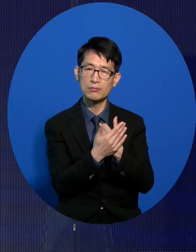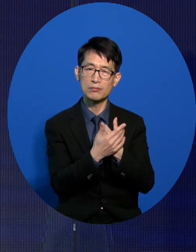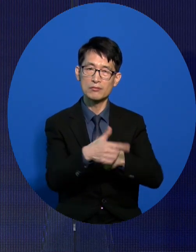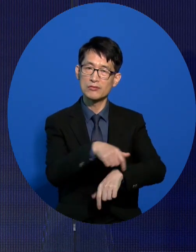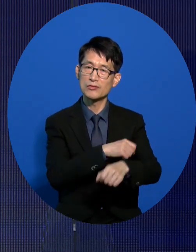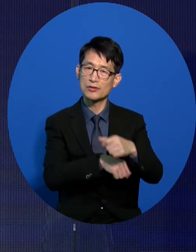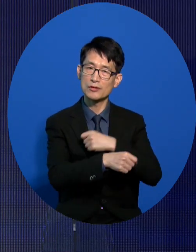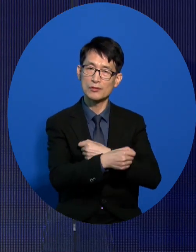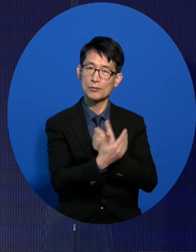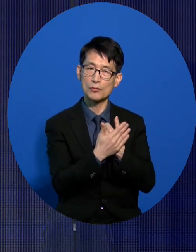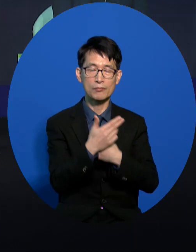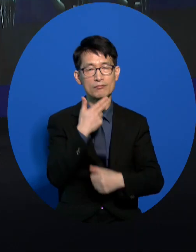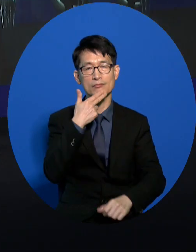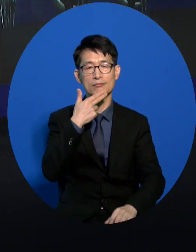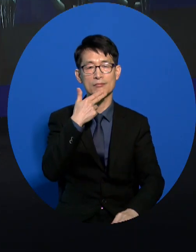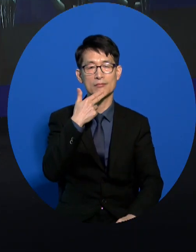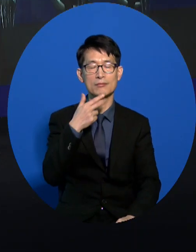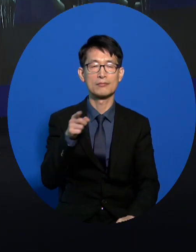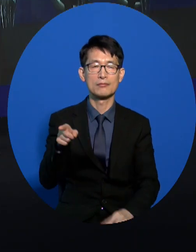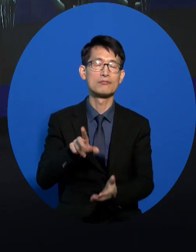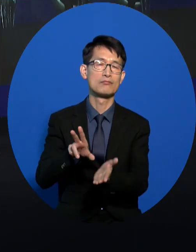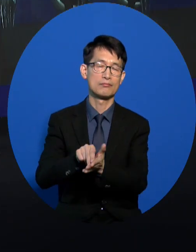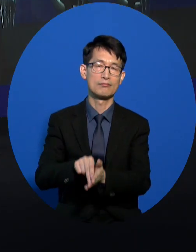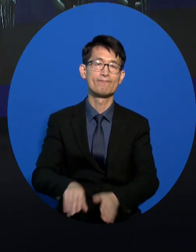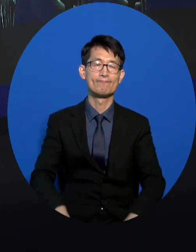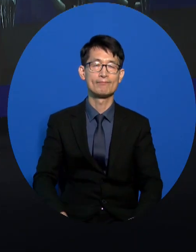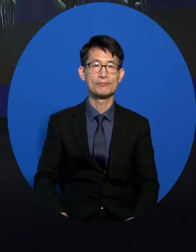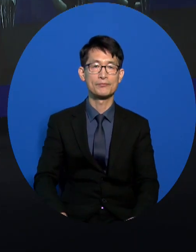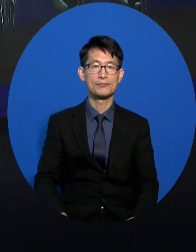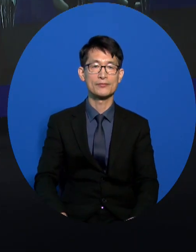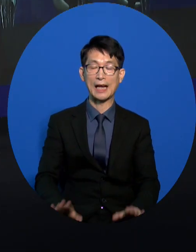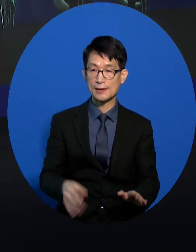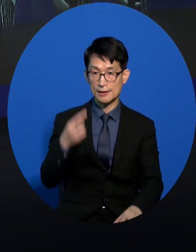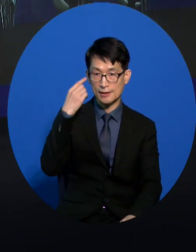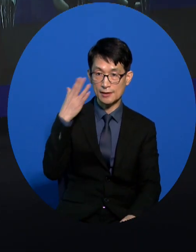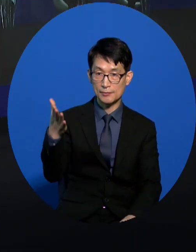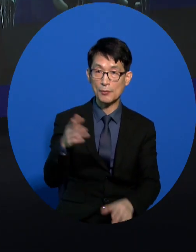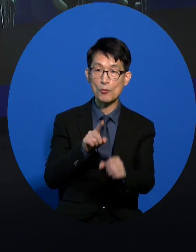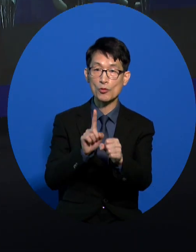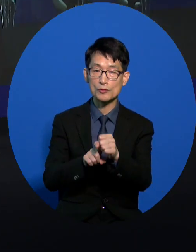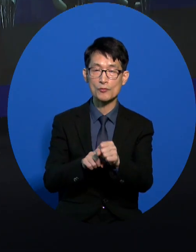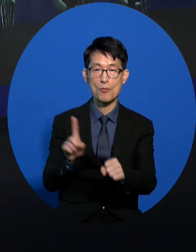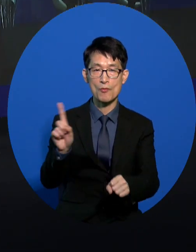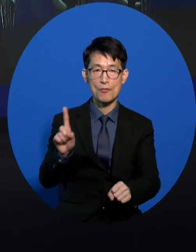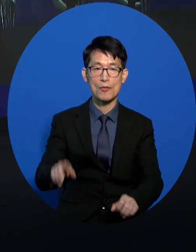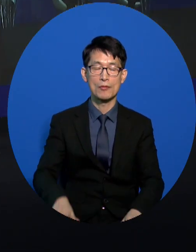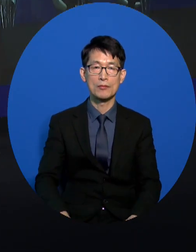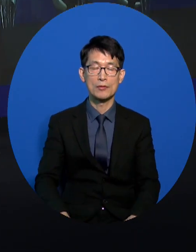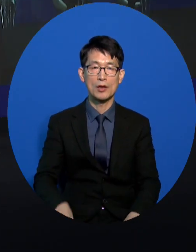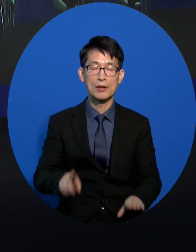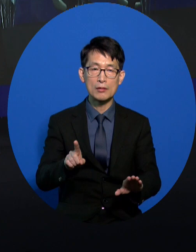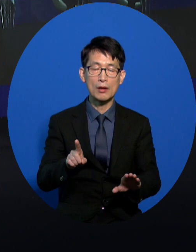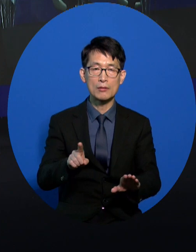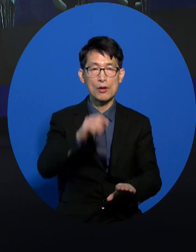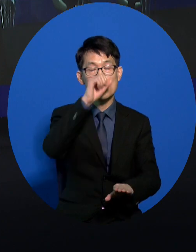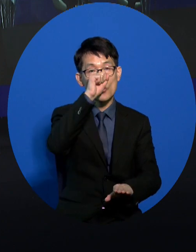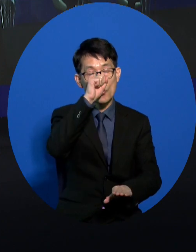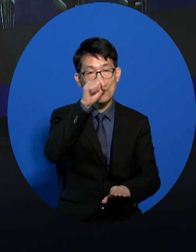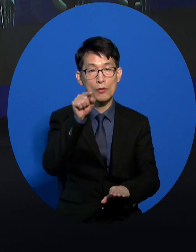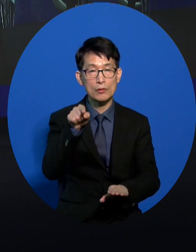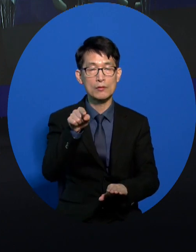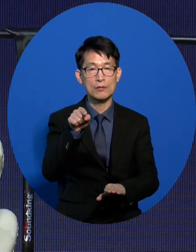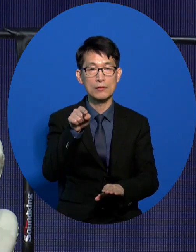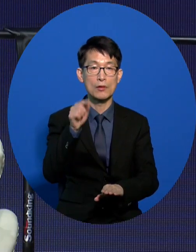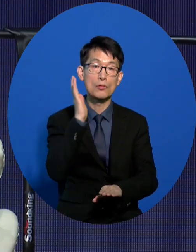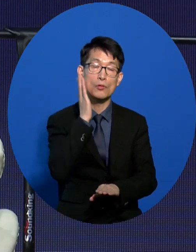But still, not much improvement has been made in this area. The reason that I raise this question is